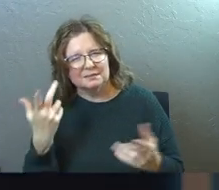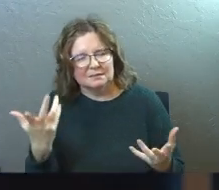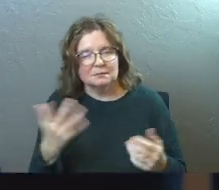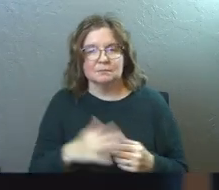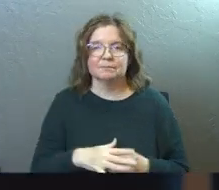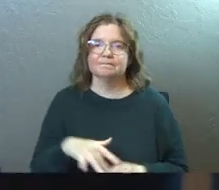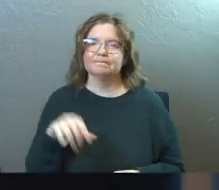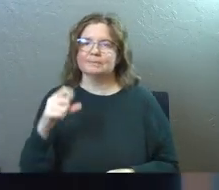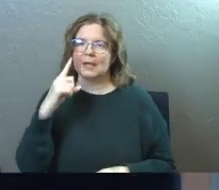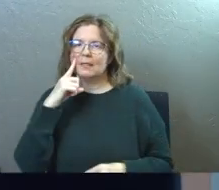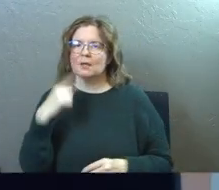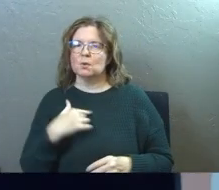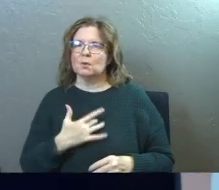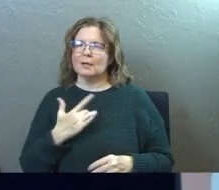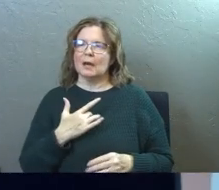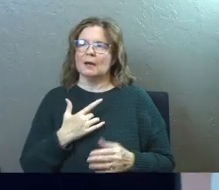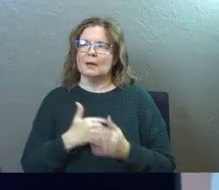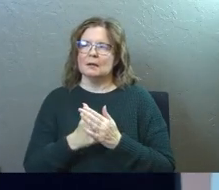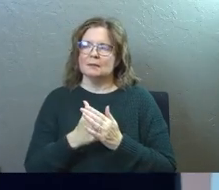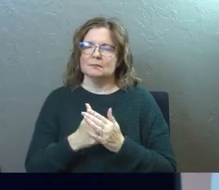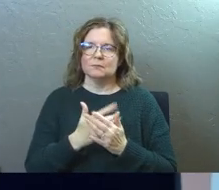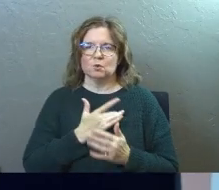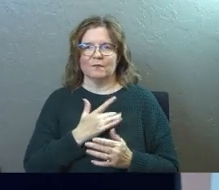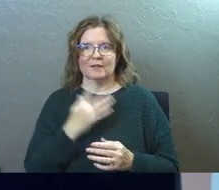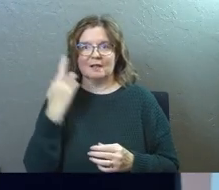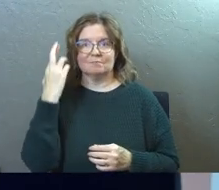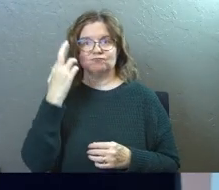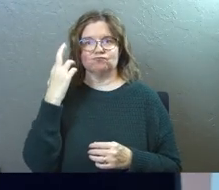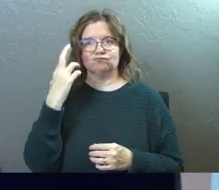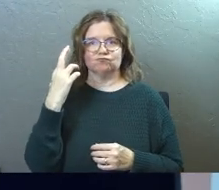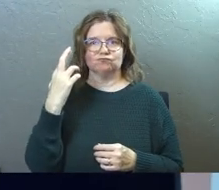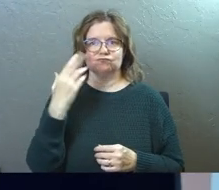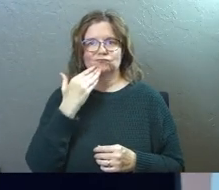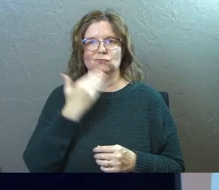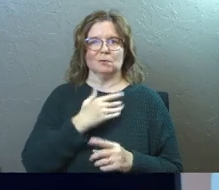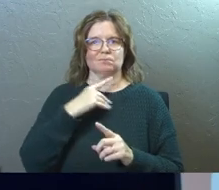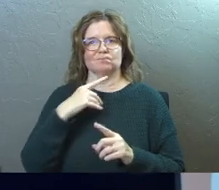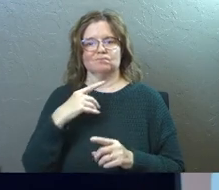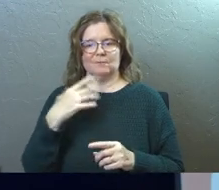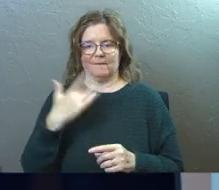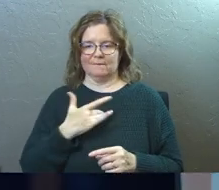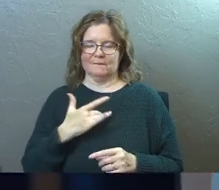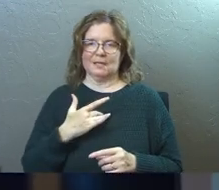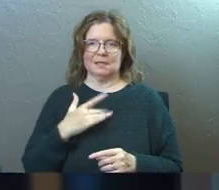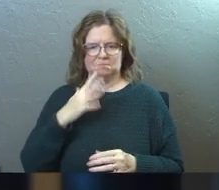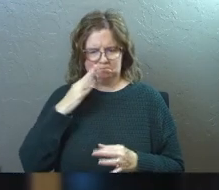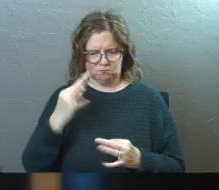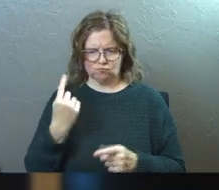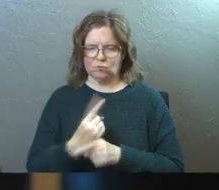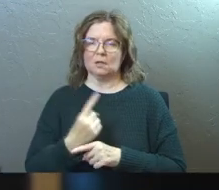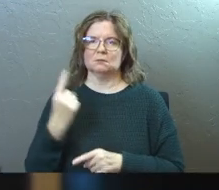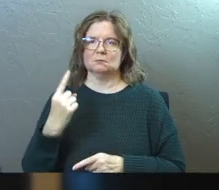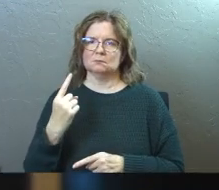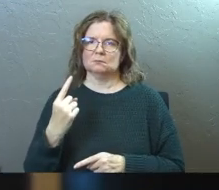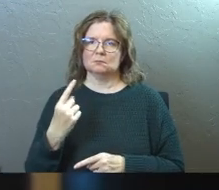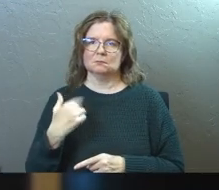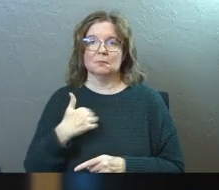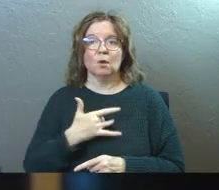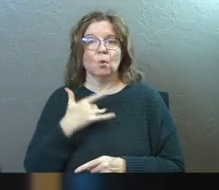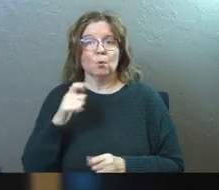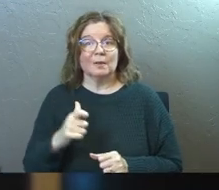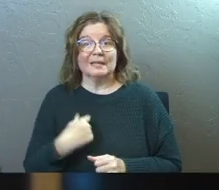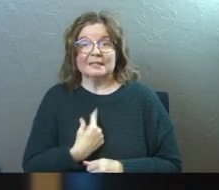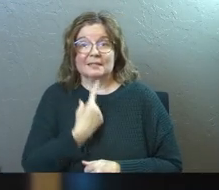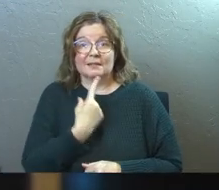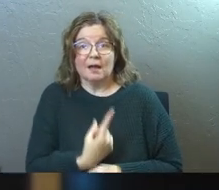I think you can sense a piece of like, you feel there's justification in us. Oh, we feel justified if we truly believe we're in the right, that we